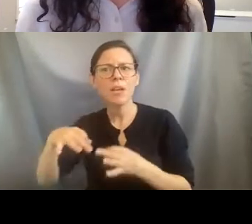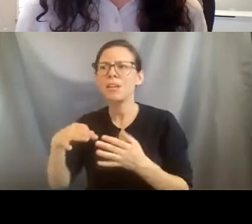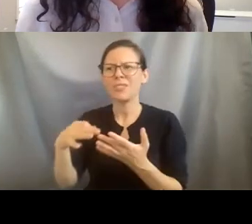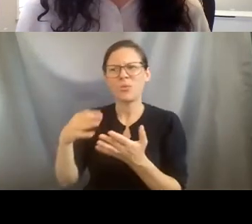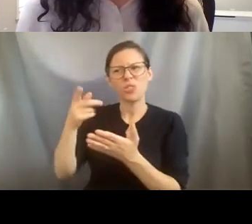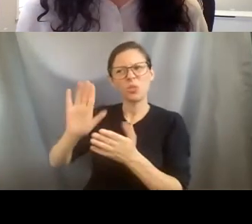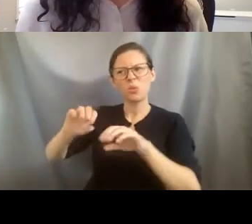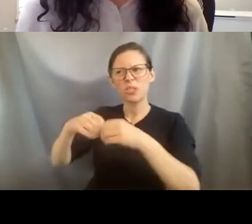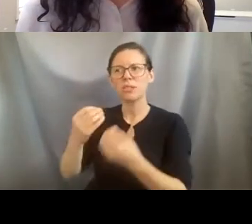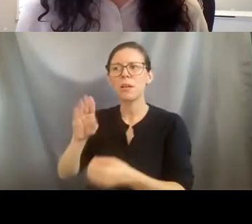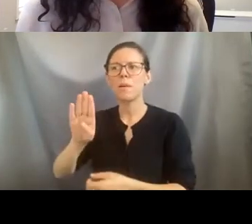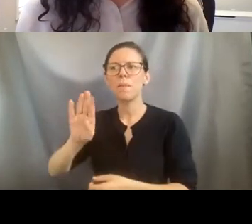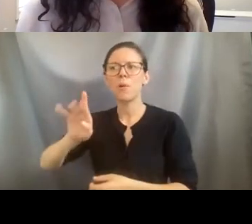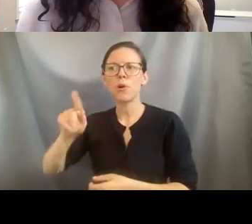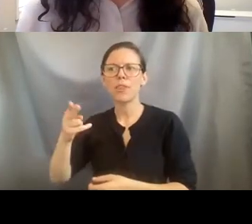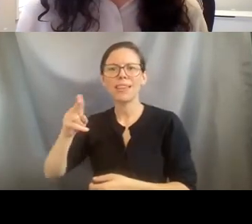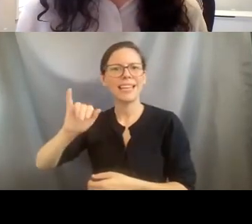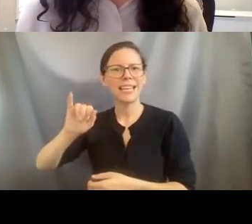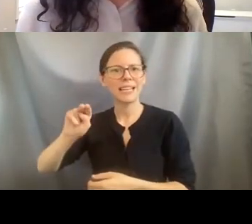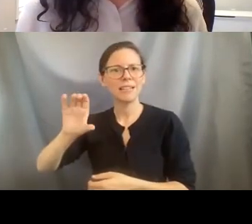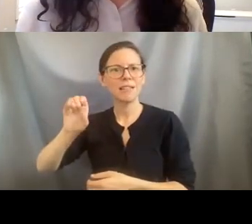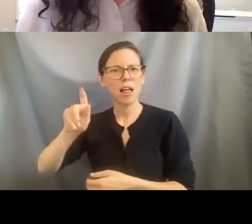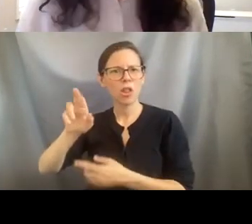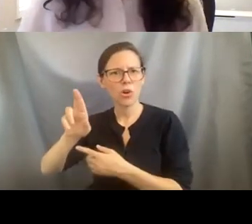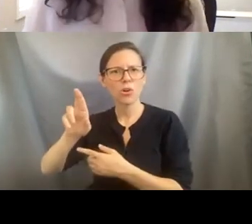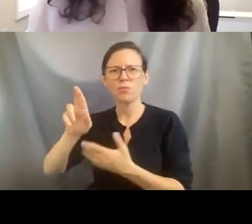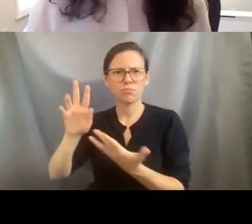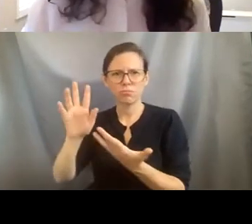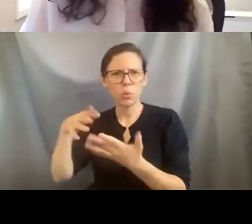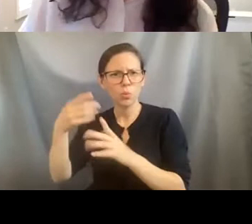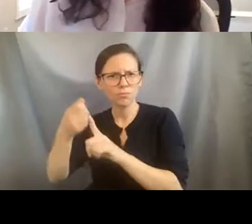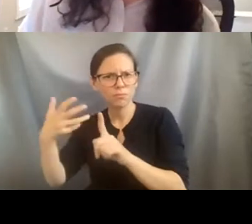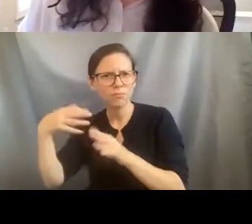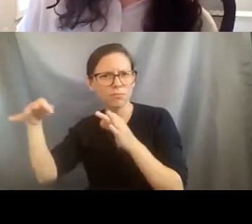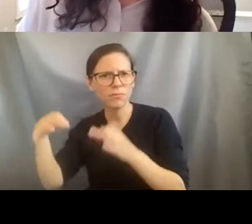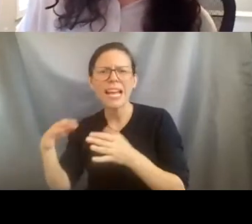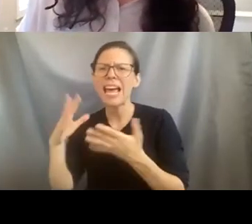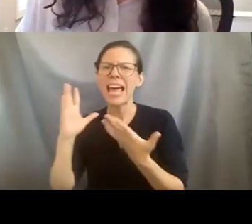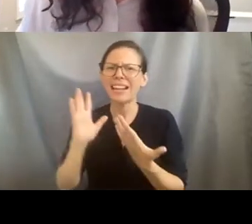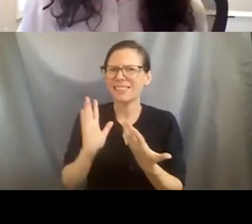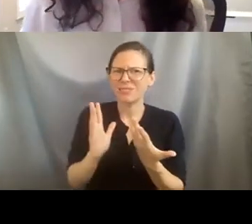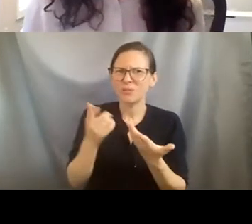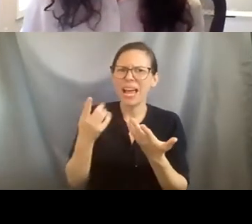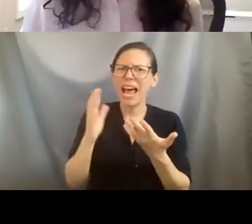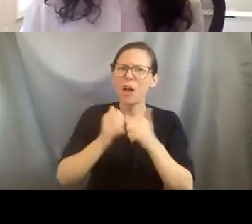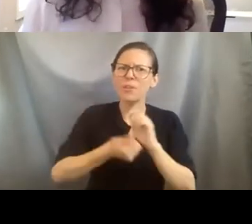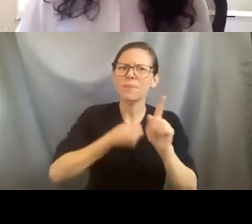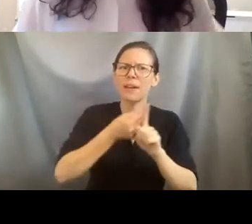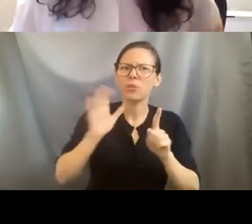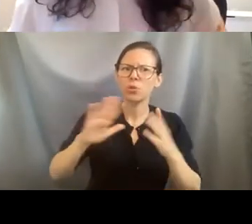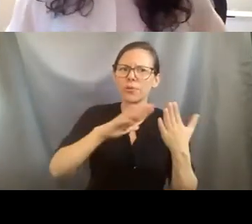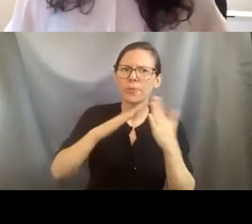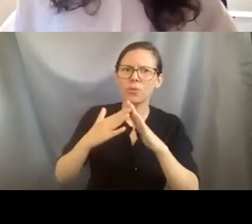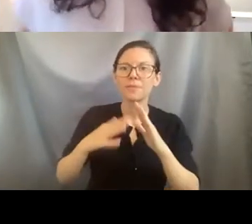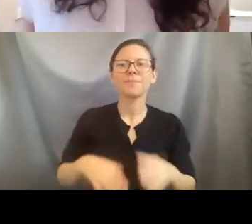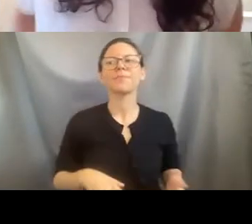have on the communities you serve? Sure. Thank you so much for having us today, Brianna, and thank you so much,